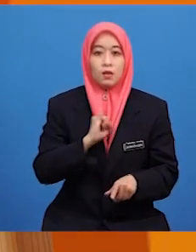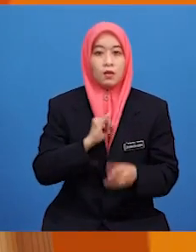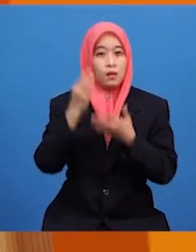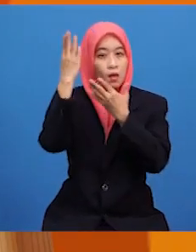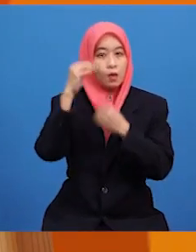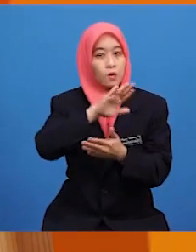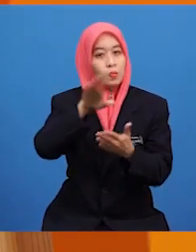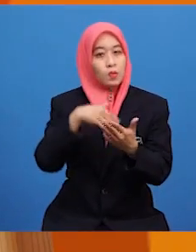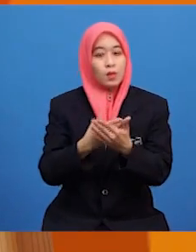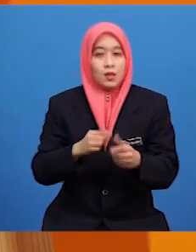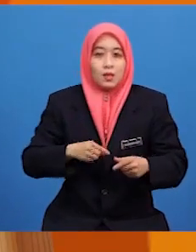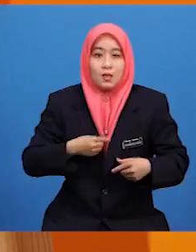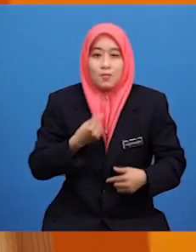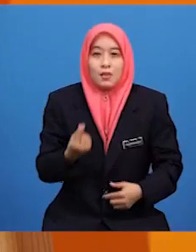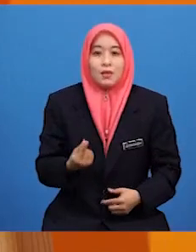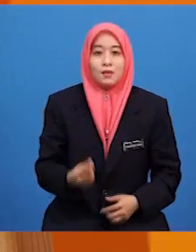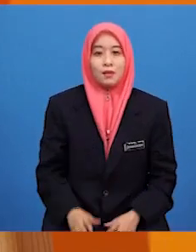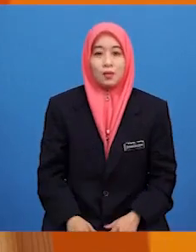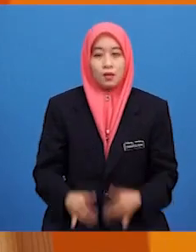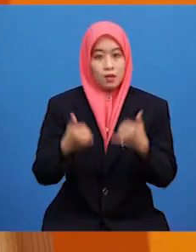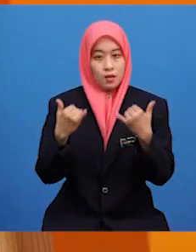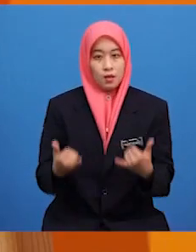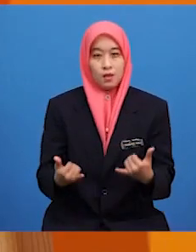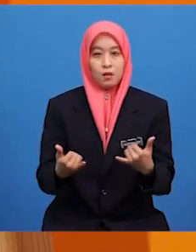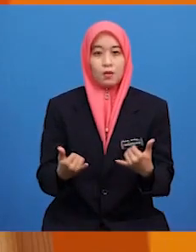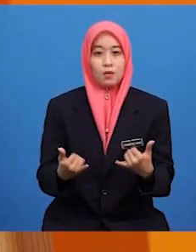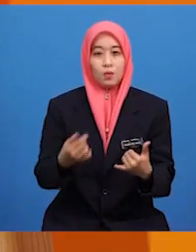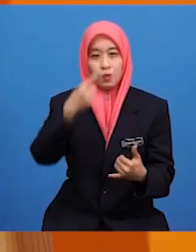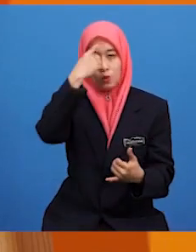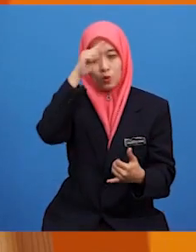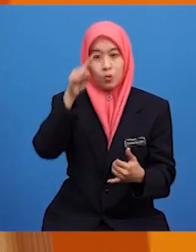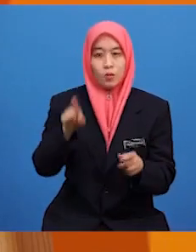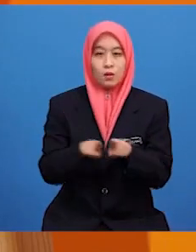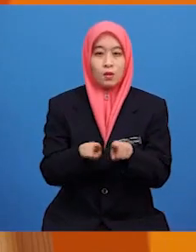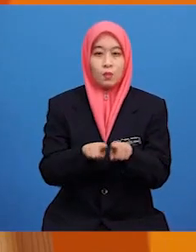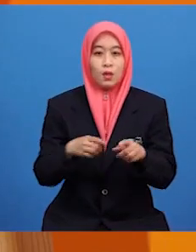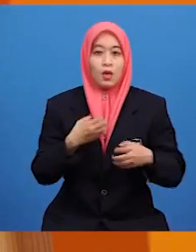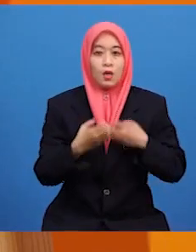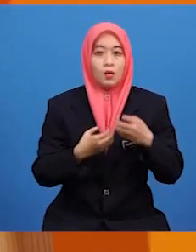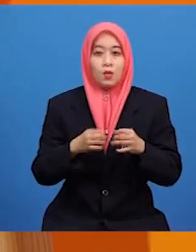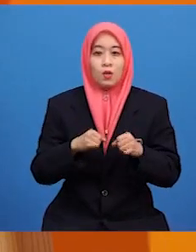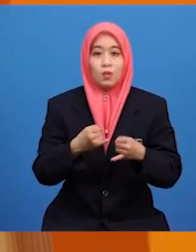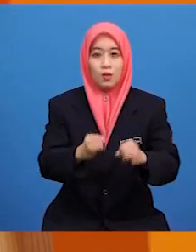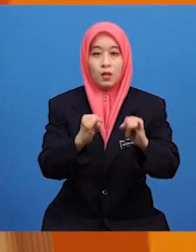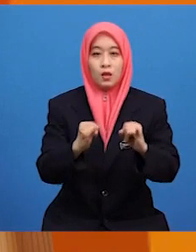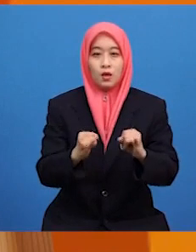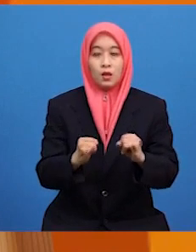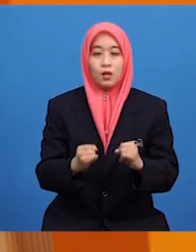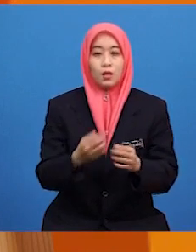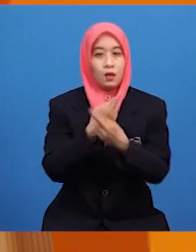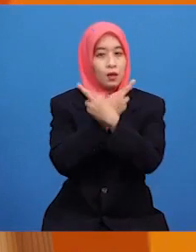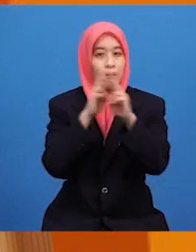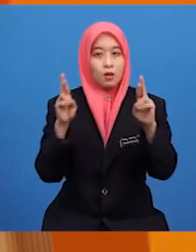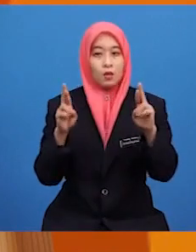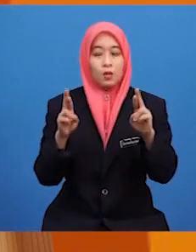sing something today. Now, to enjoy this journey, be ready to move and